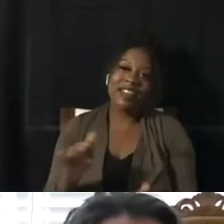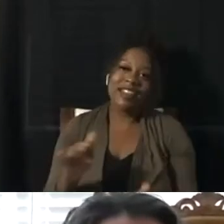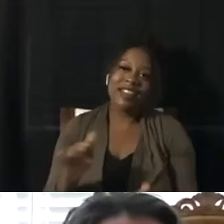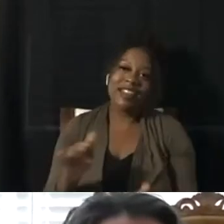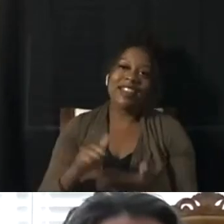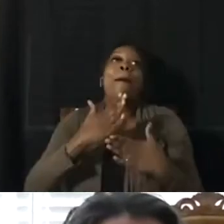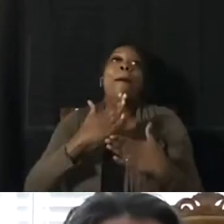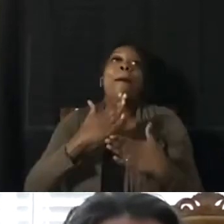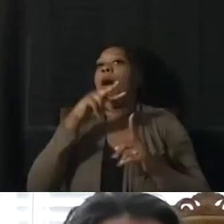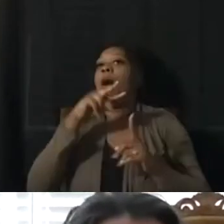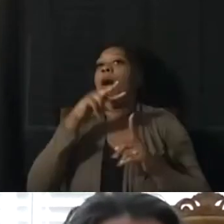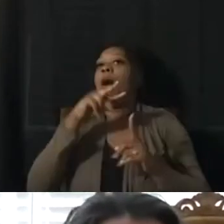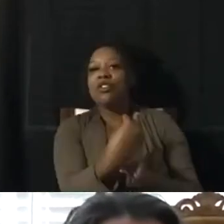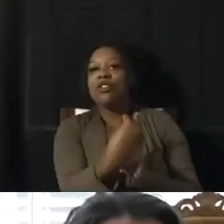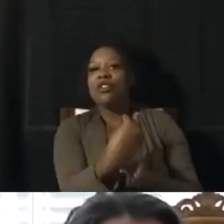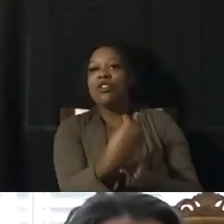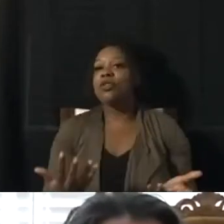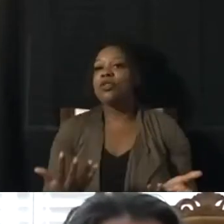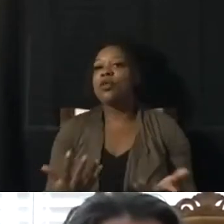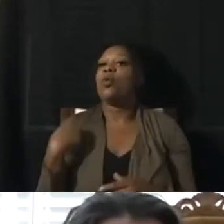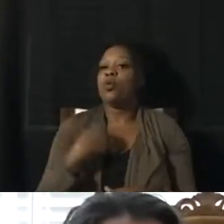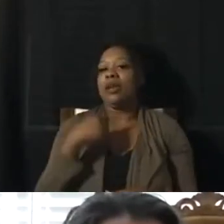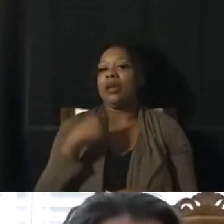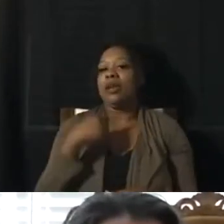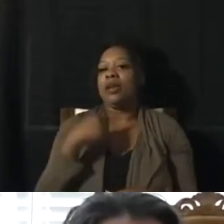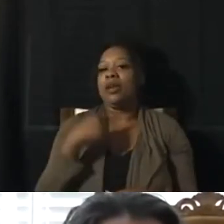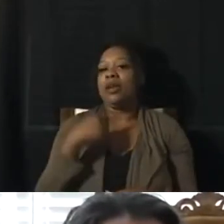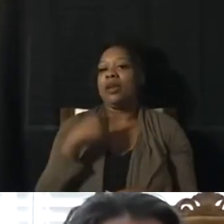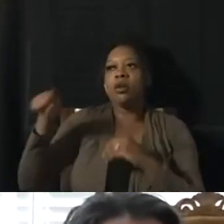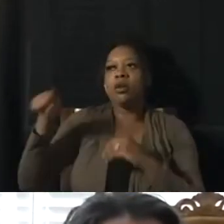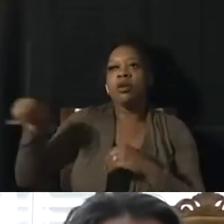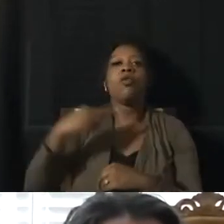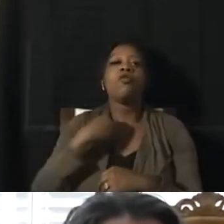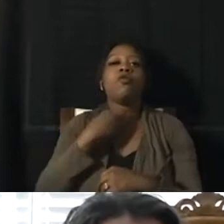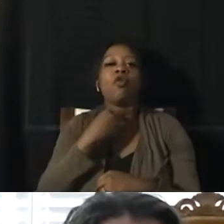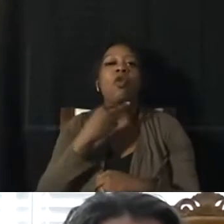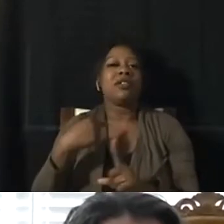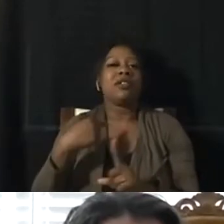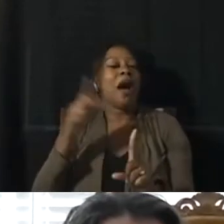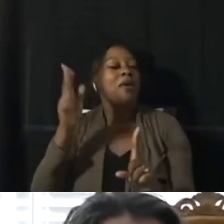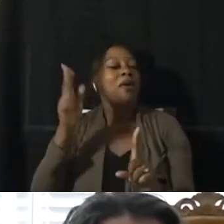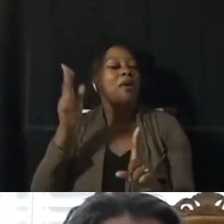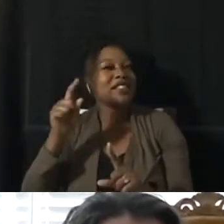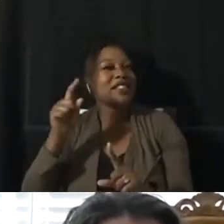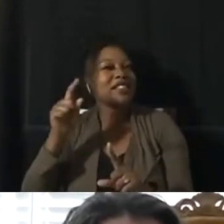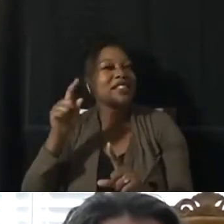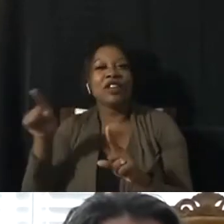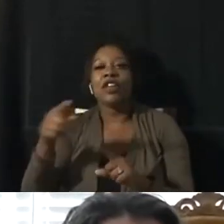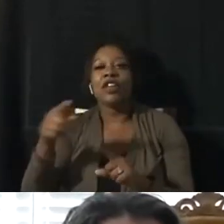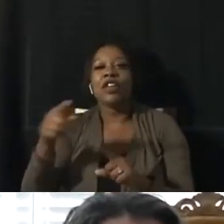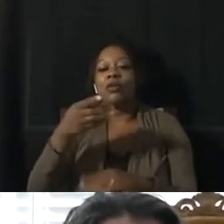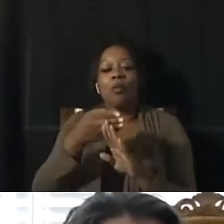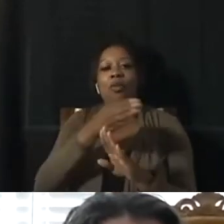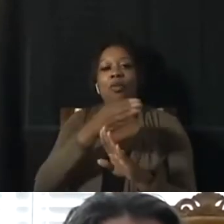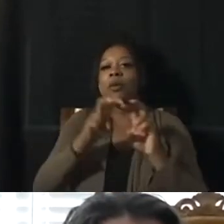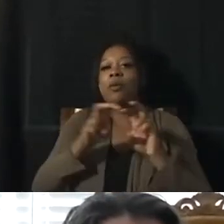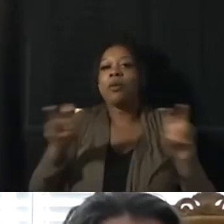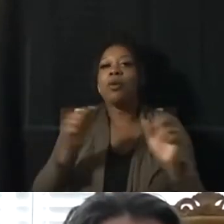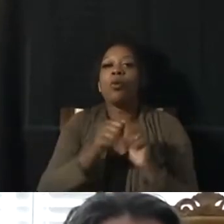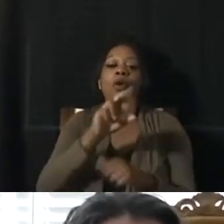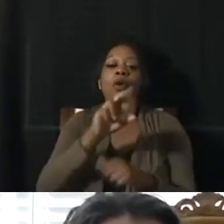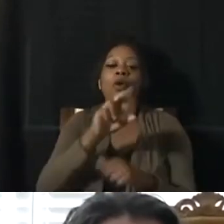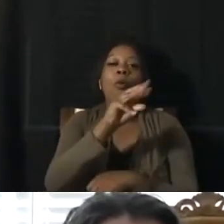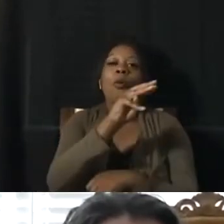need more of those voices in the room. And I was just listening to the previous panel with Rami and all of them, and what